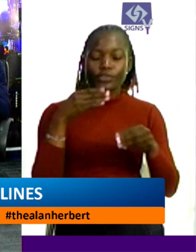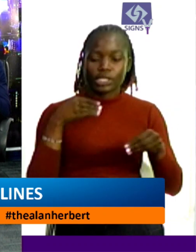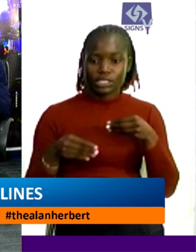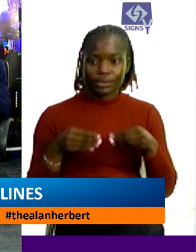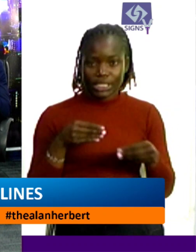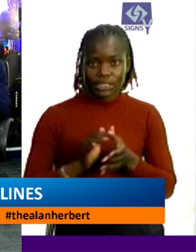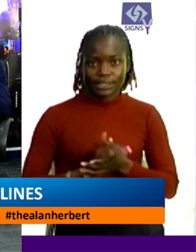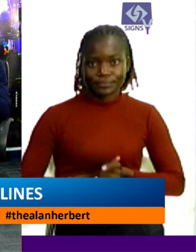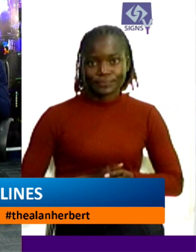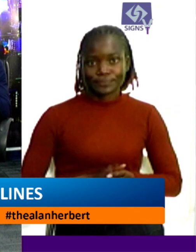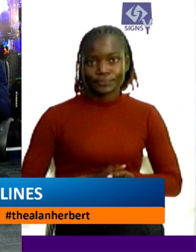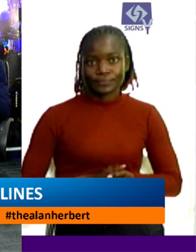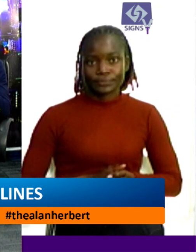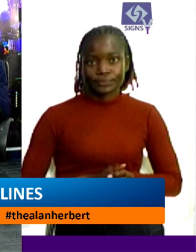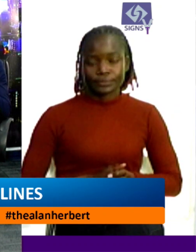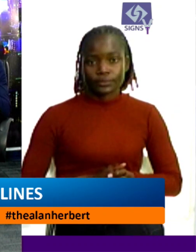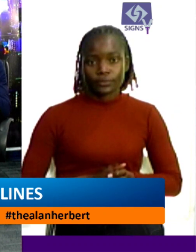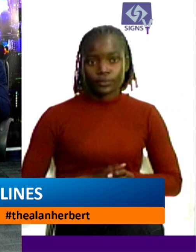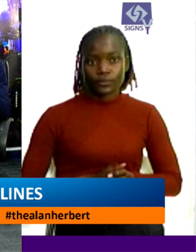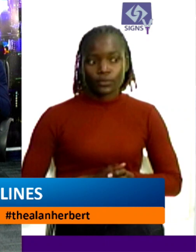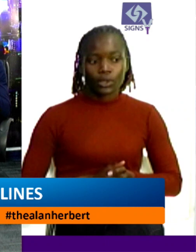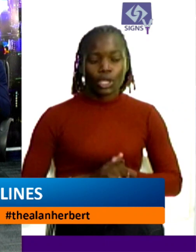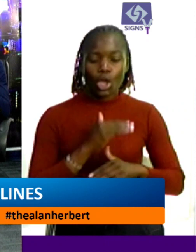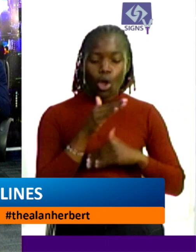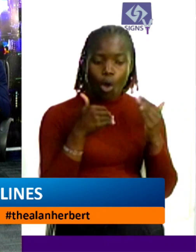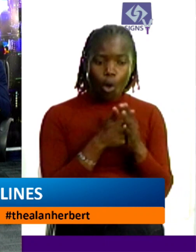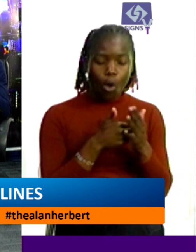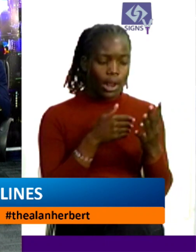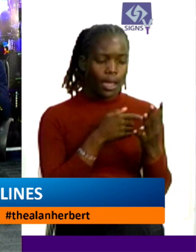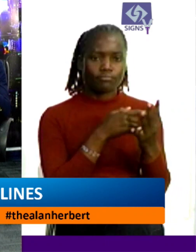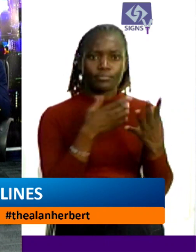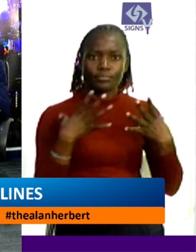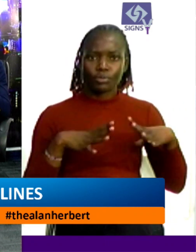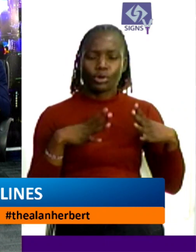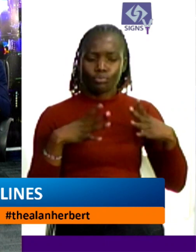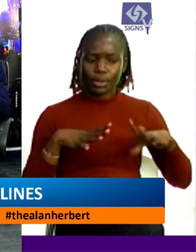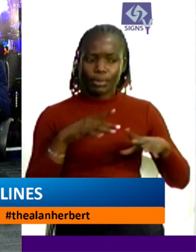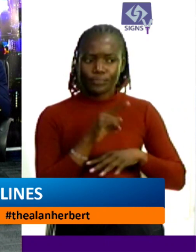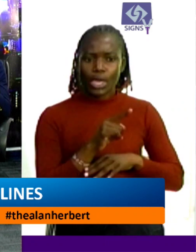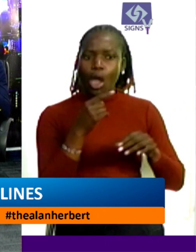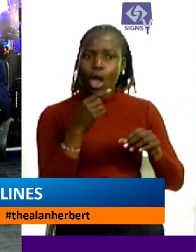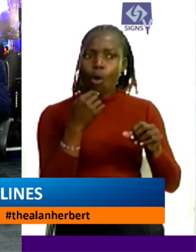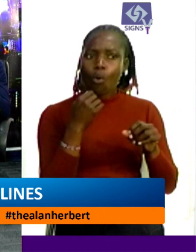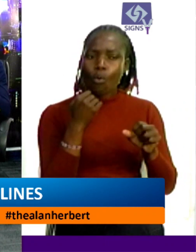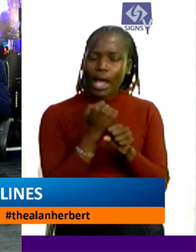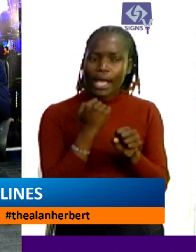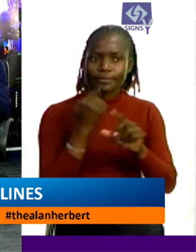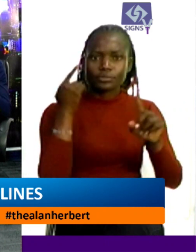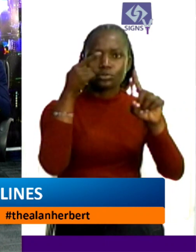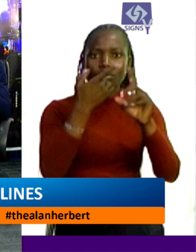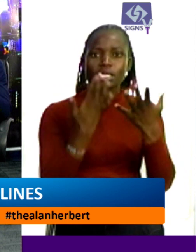disabilities, and they are all working towards a common goal, of making sure